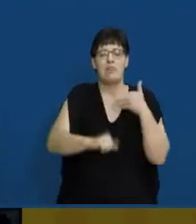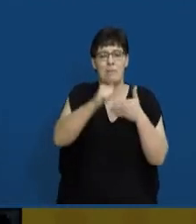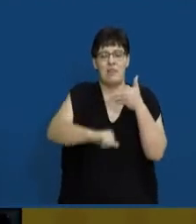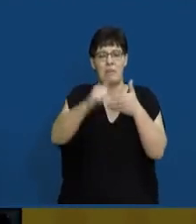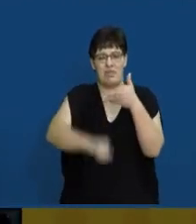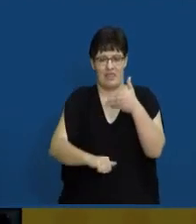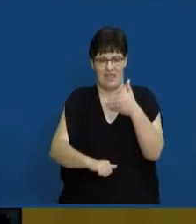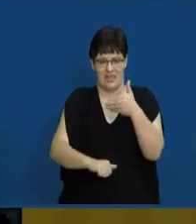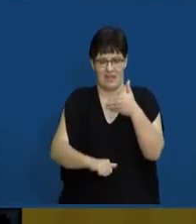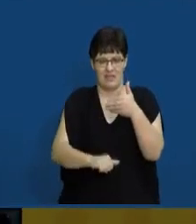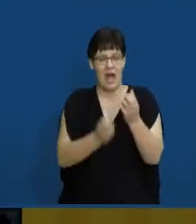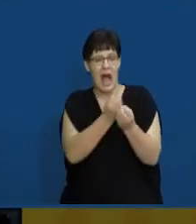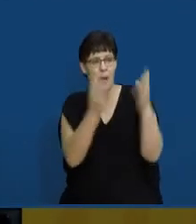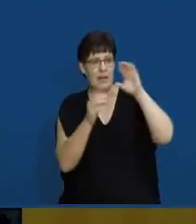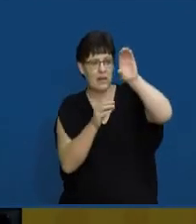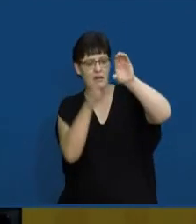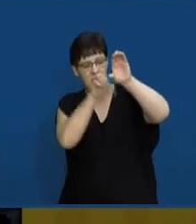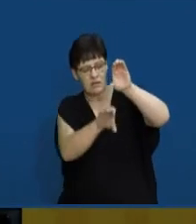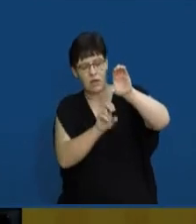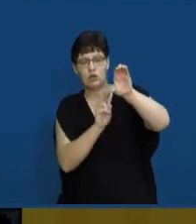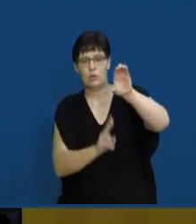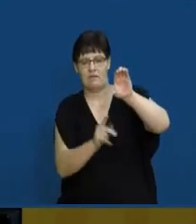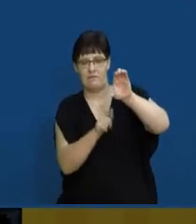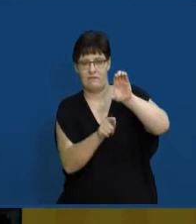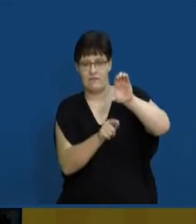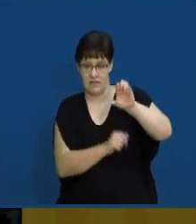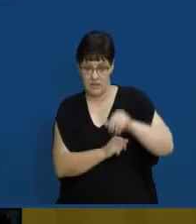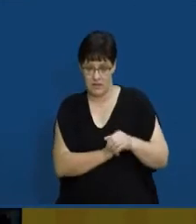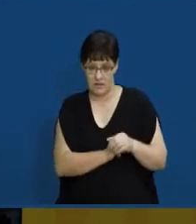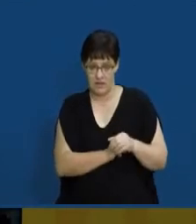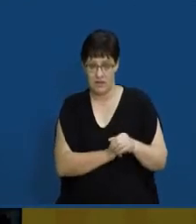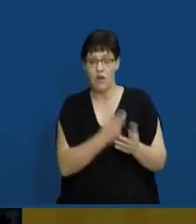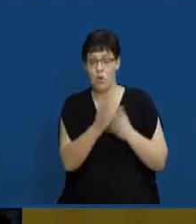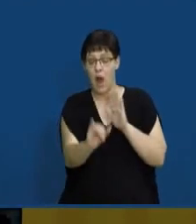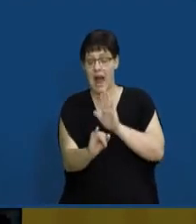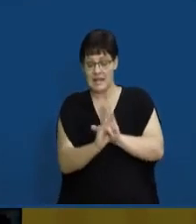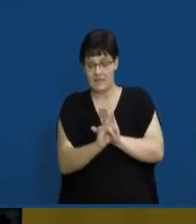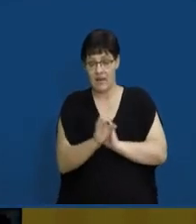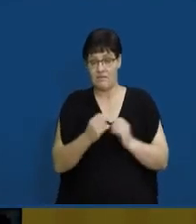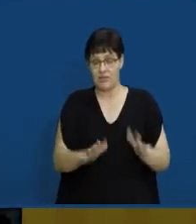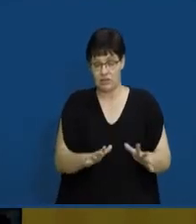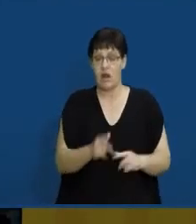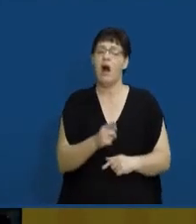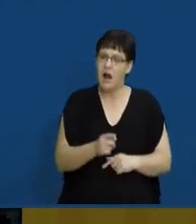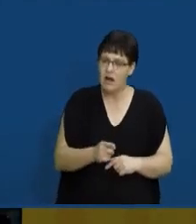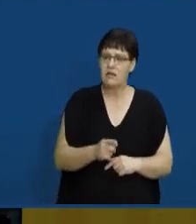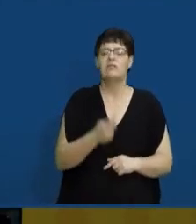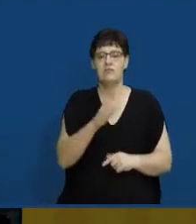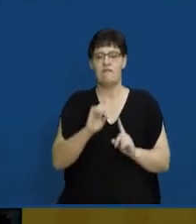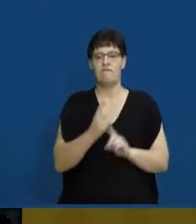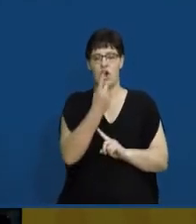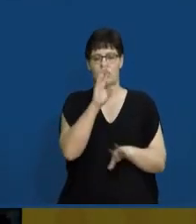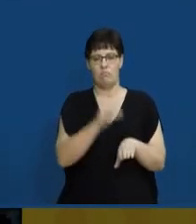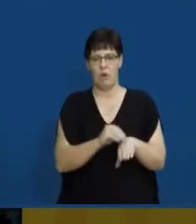right? Always remember, it's something over 12. And once you've identified that, the first part of your